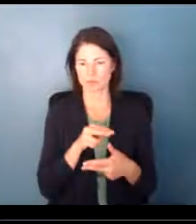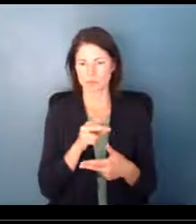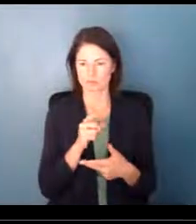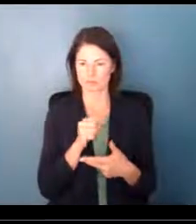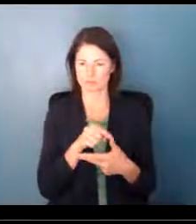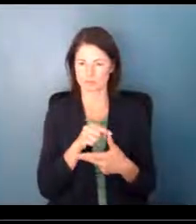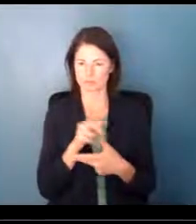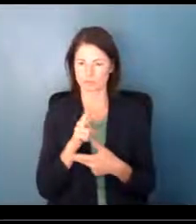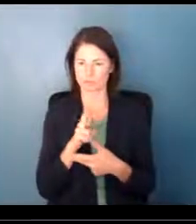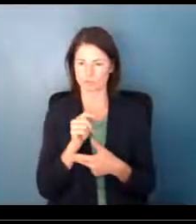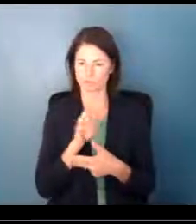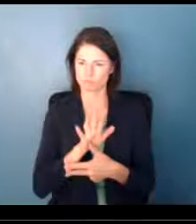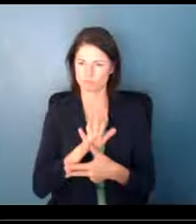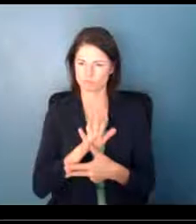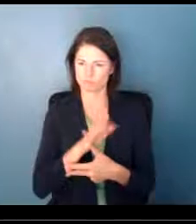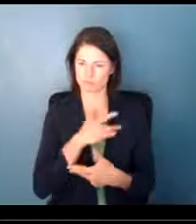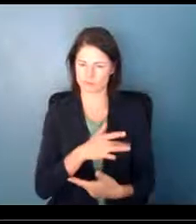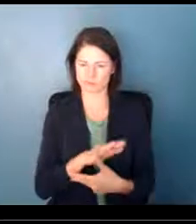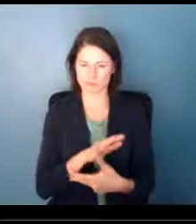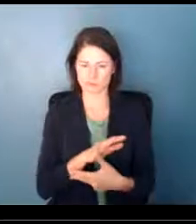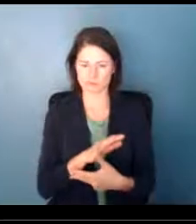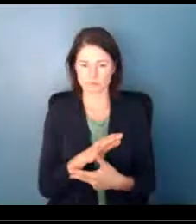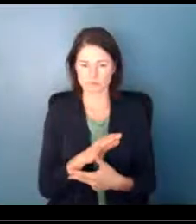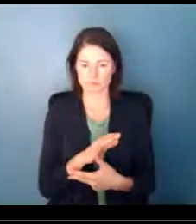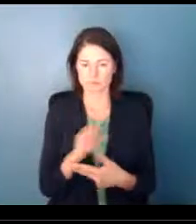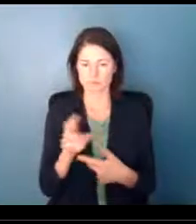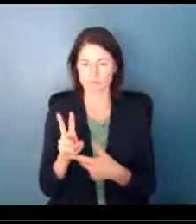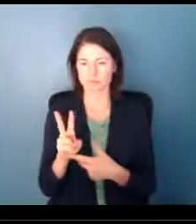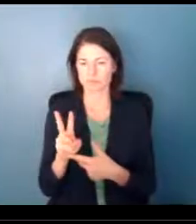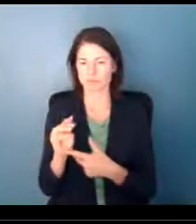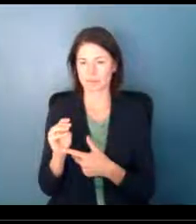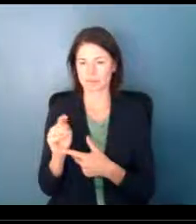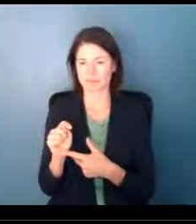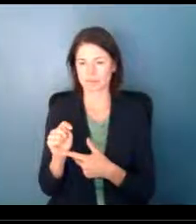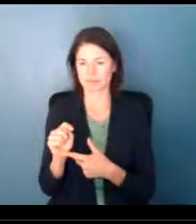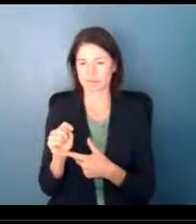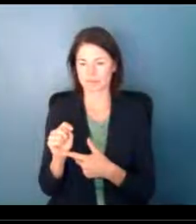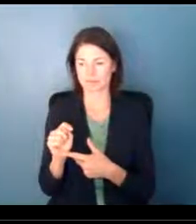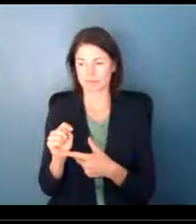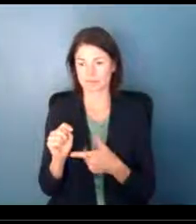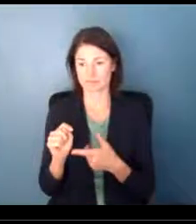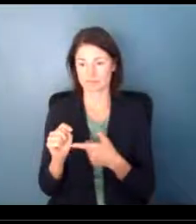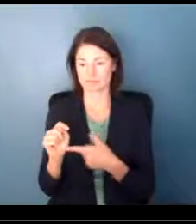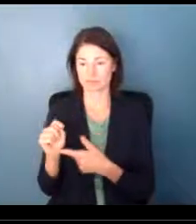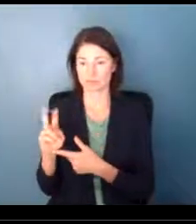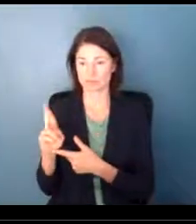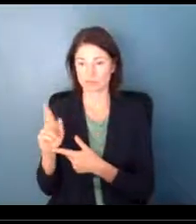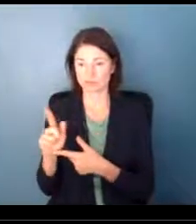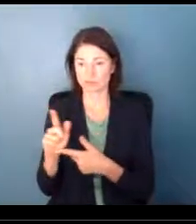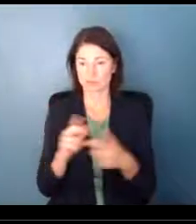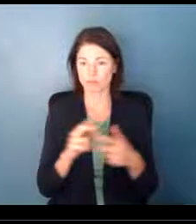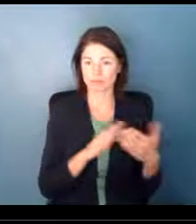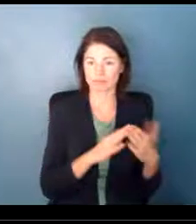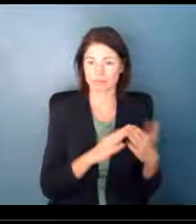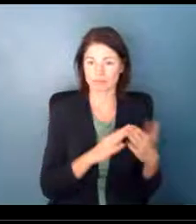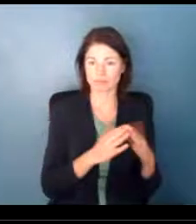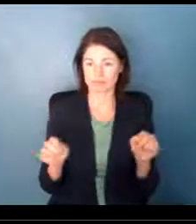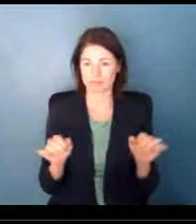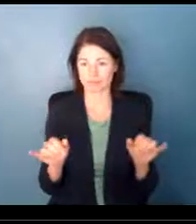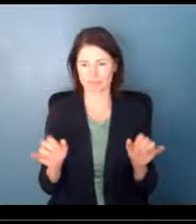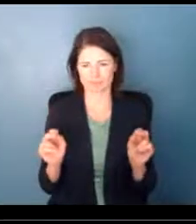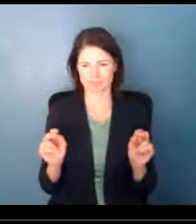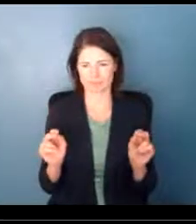well, we know that we can't treat VMT the same way in urban areas as we do in rural areas. And so those are